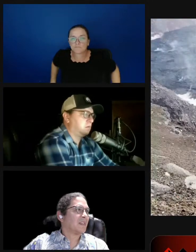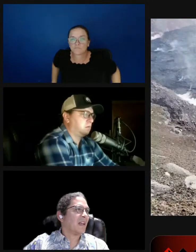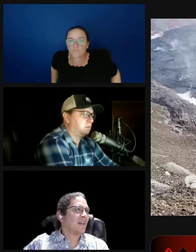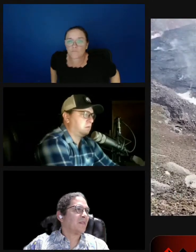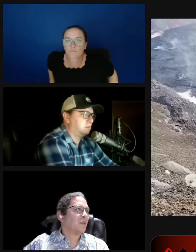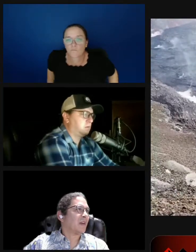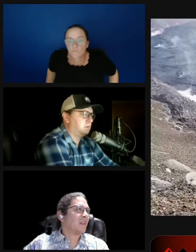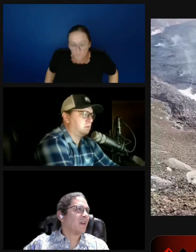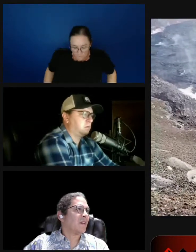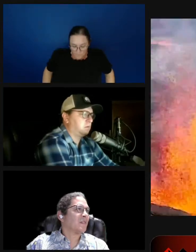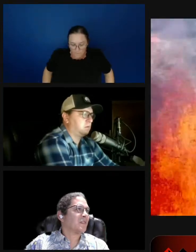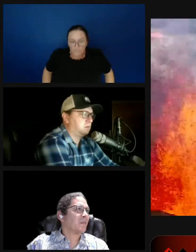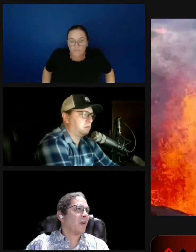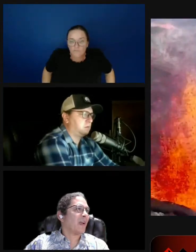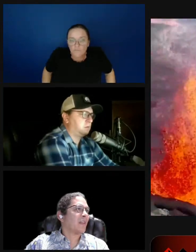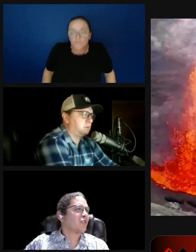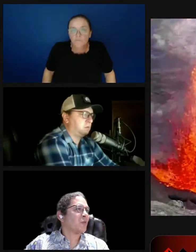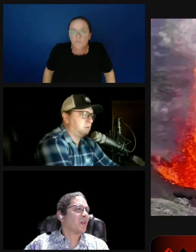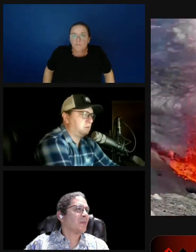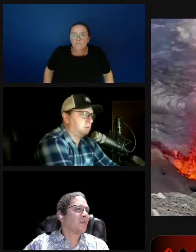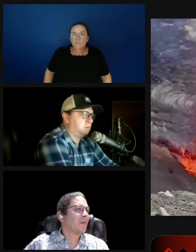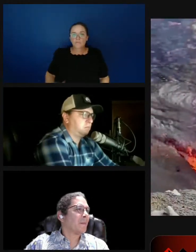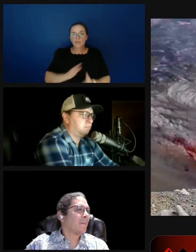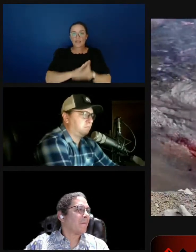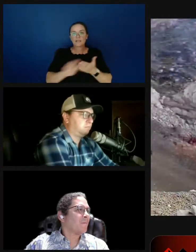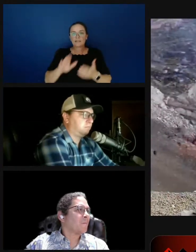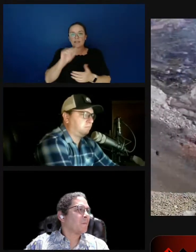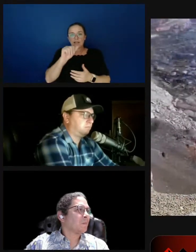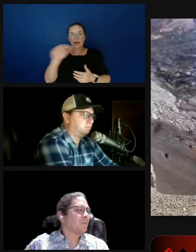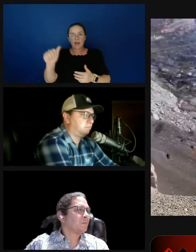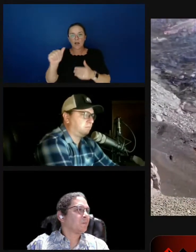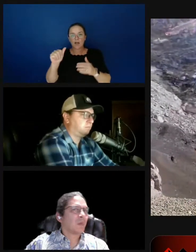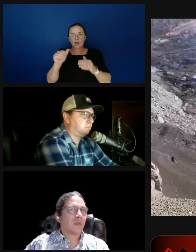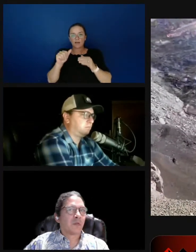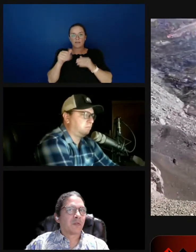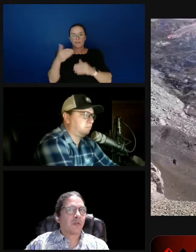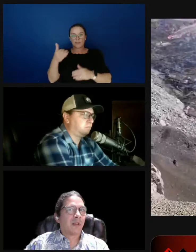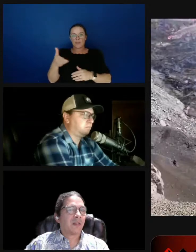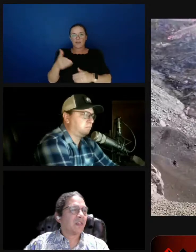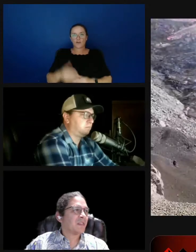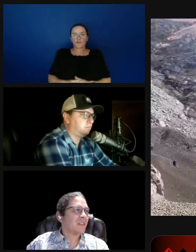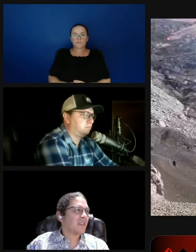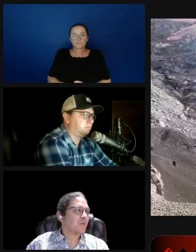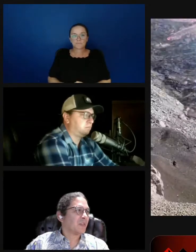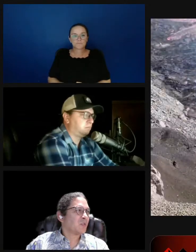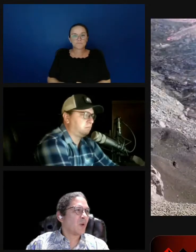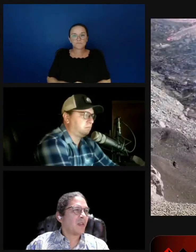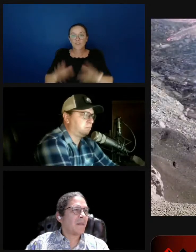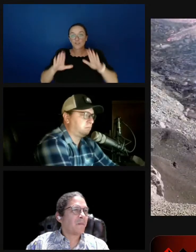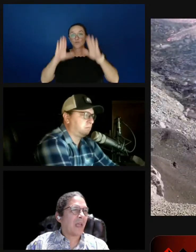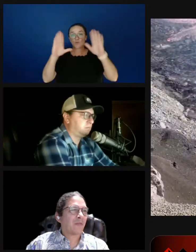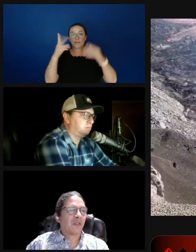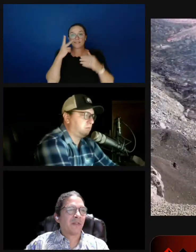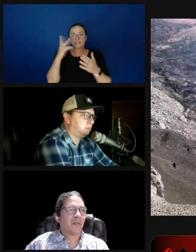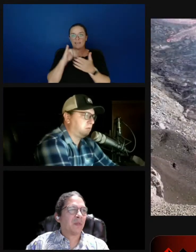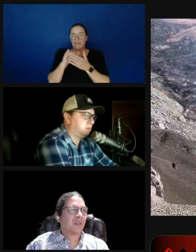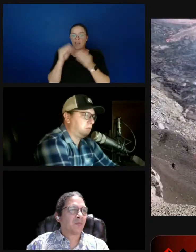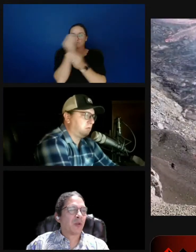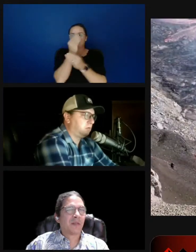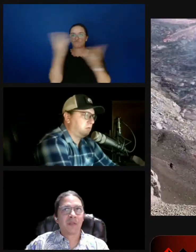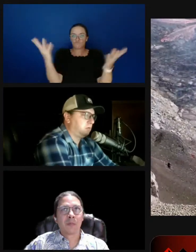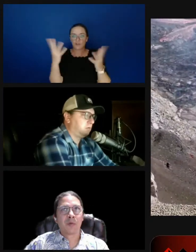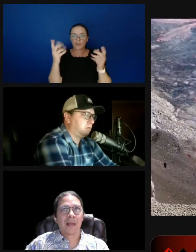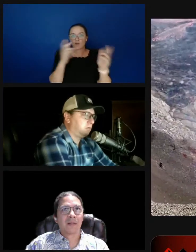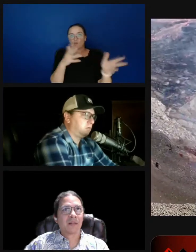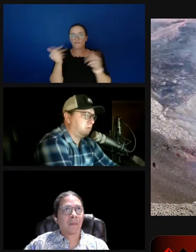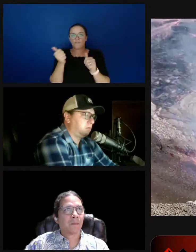Yeah, nice flow right there. There's another branch going up. So it was great to see this released so quickly after they filmed it this